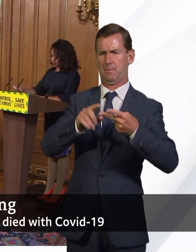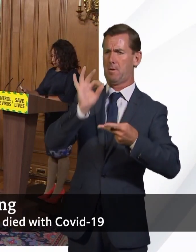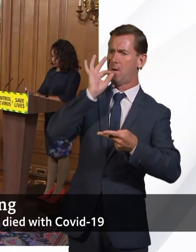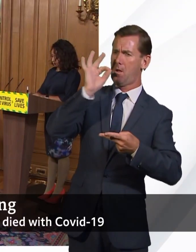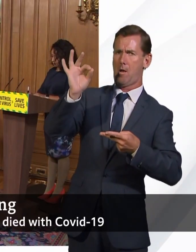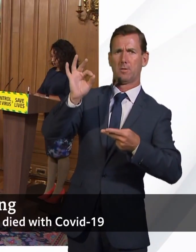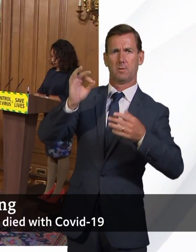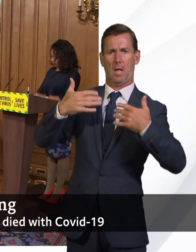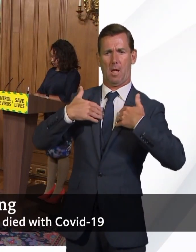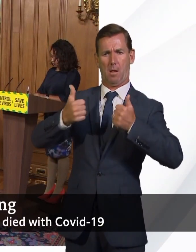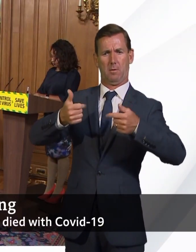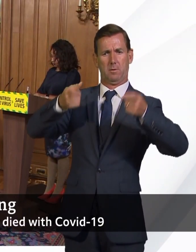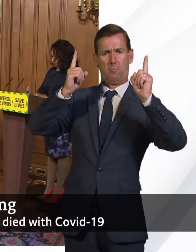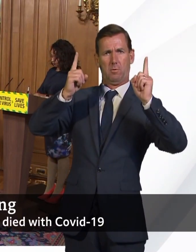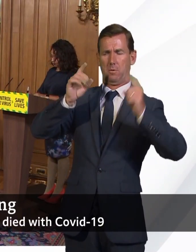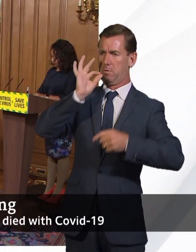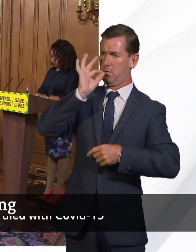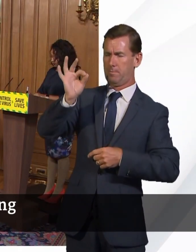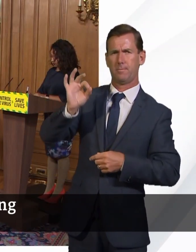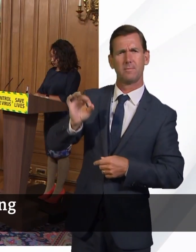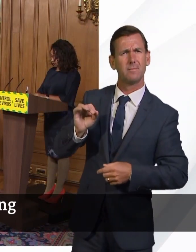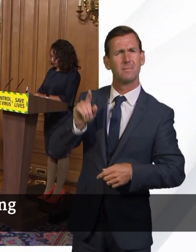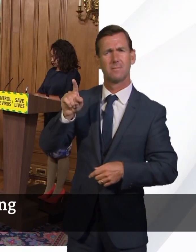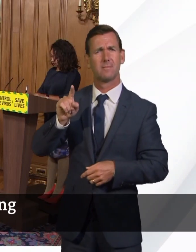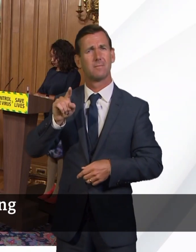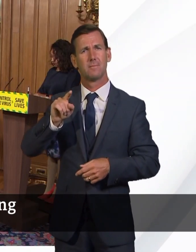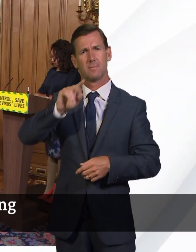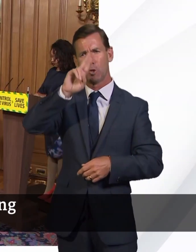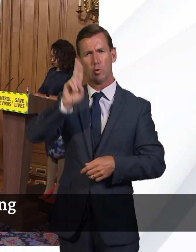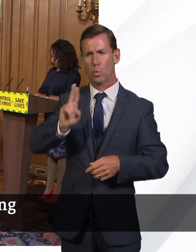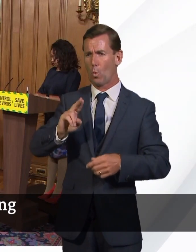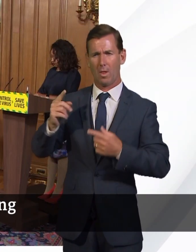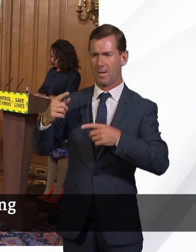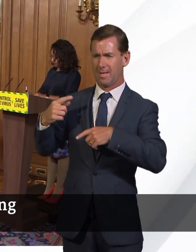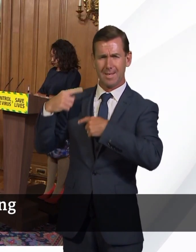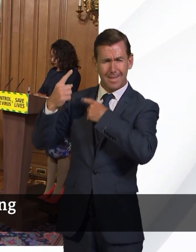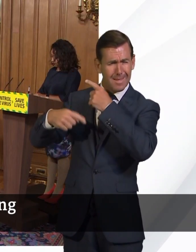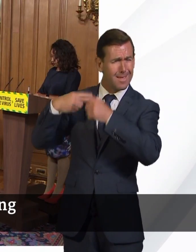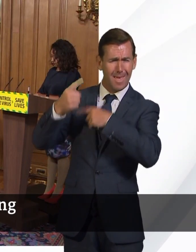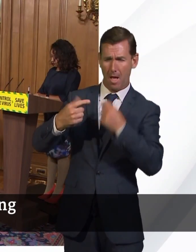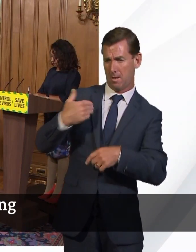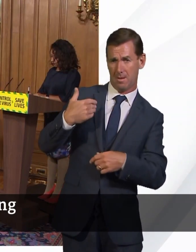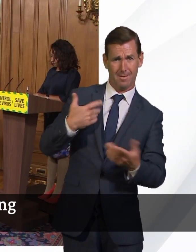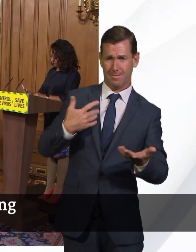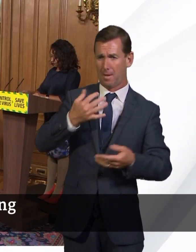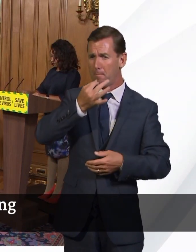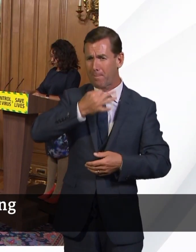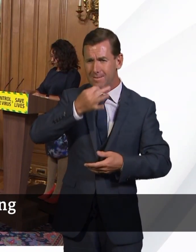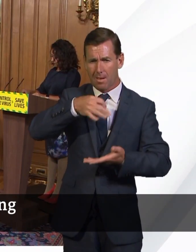State. For years, schools have been telling the Daily Mirror that they struggle to afford basic